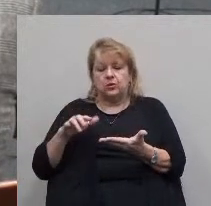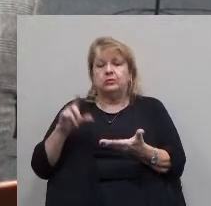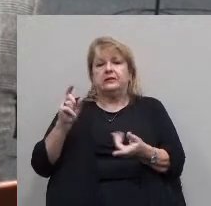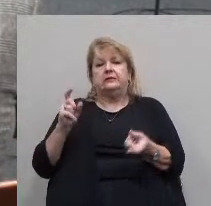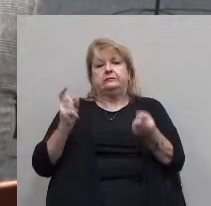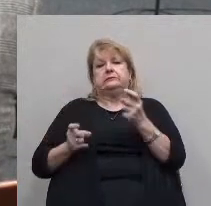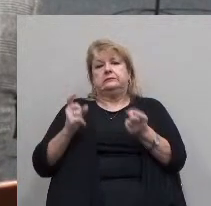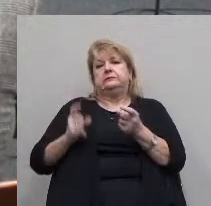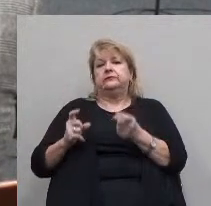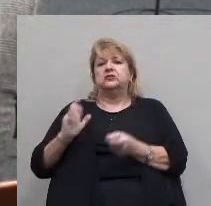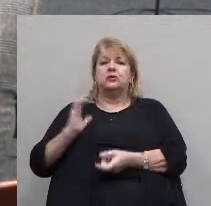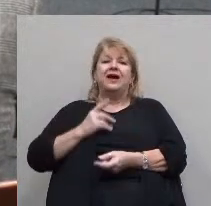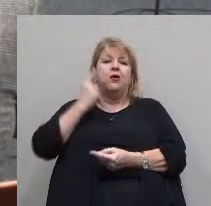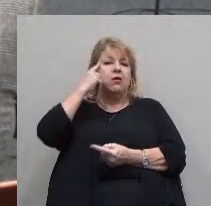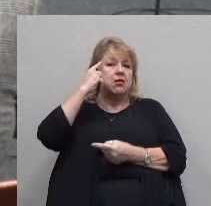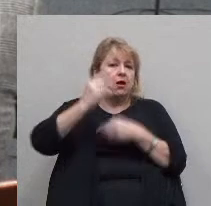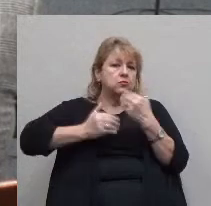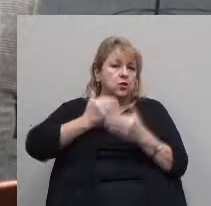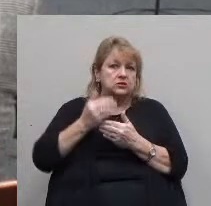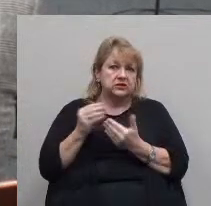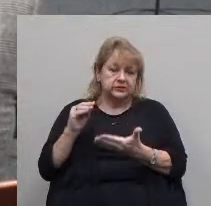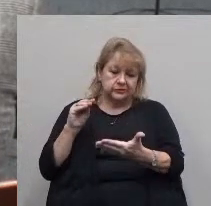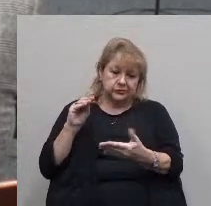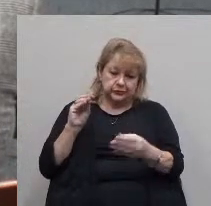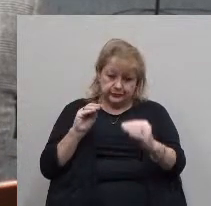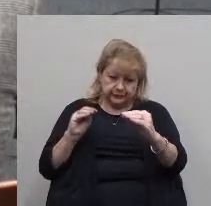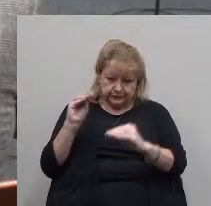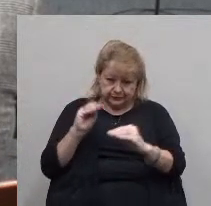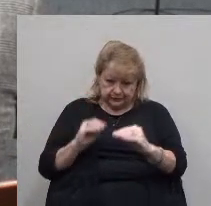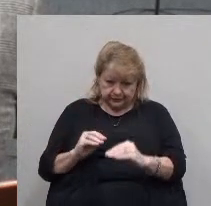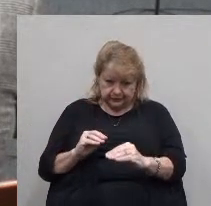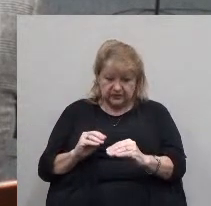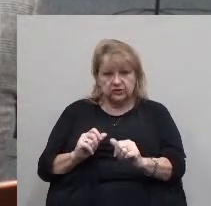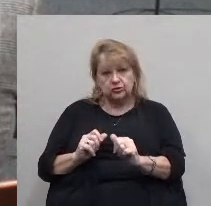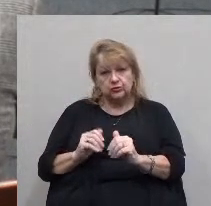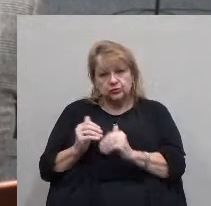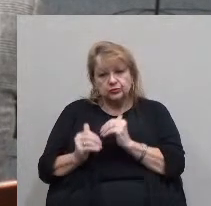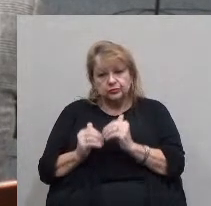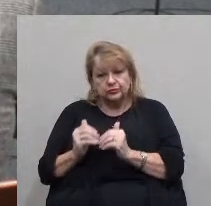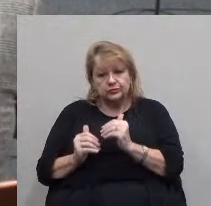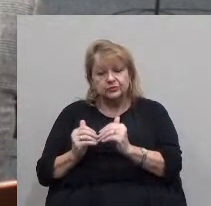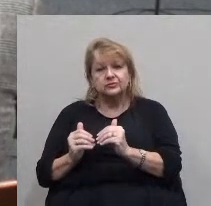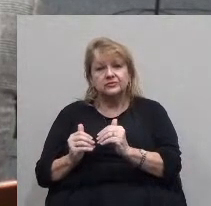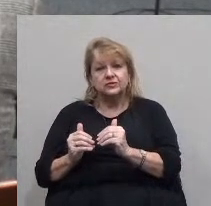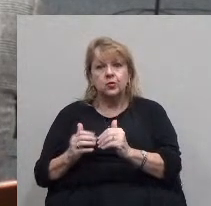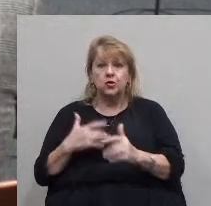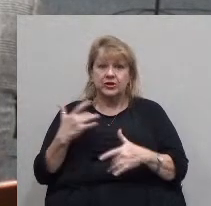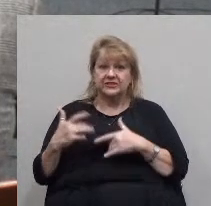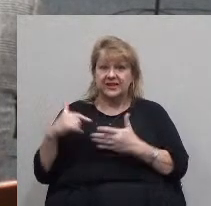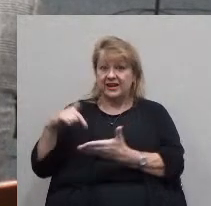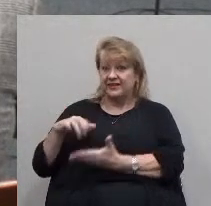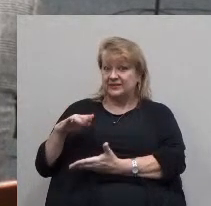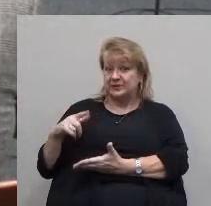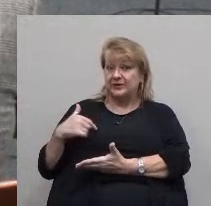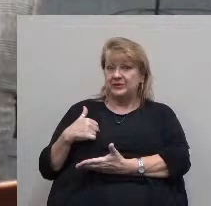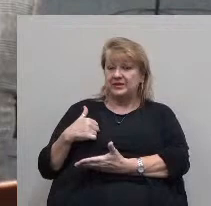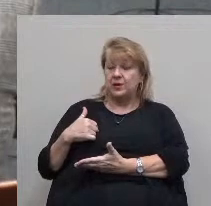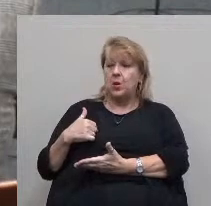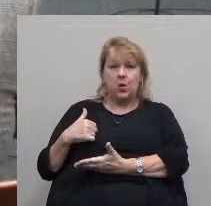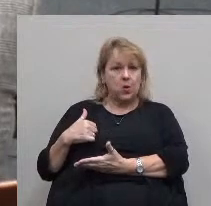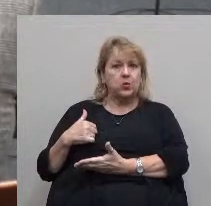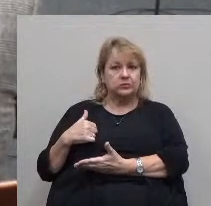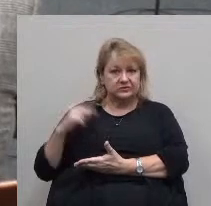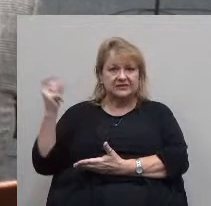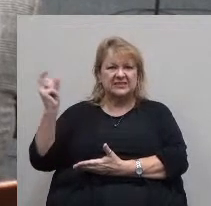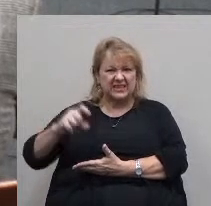to put our thought process into this and really get it to a place where we're excited about this bill. We think that it's